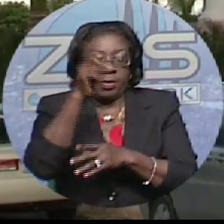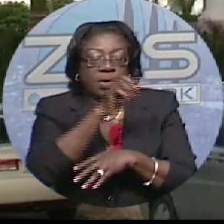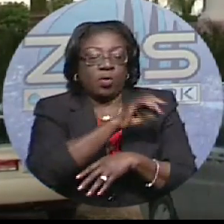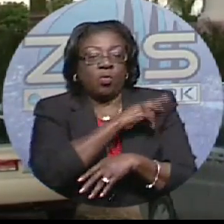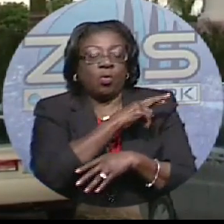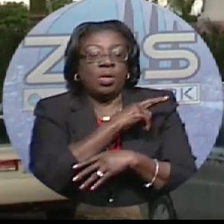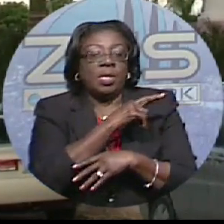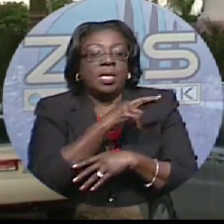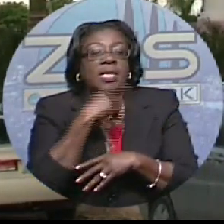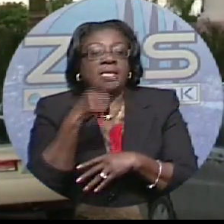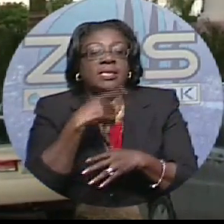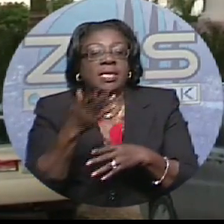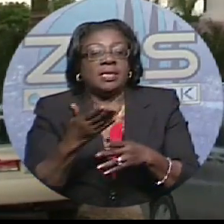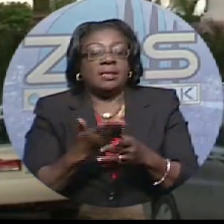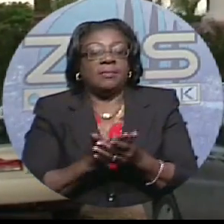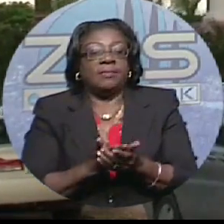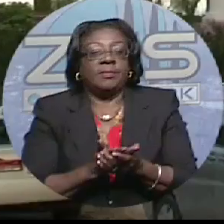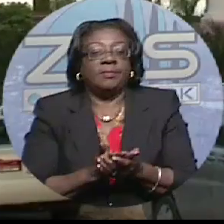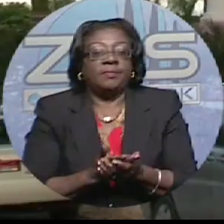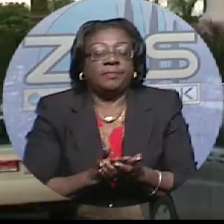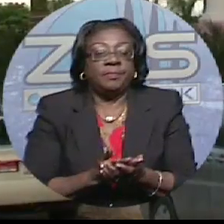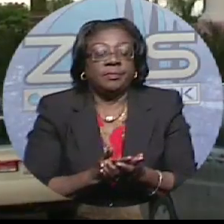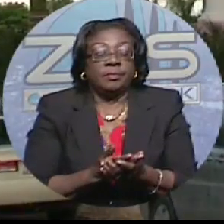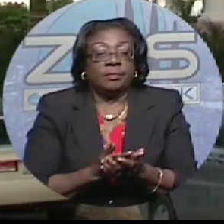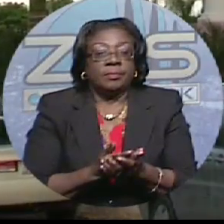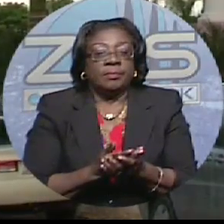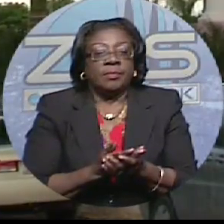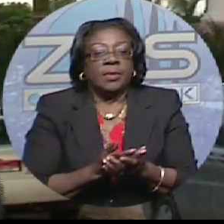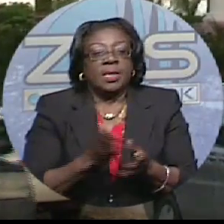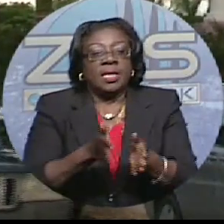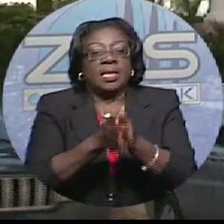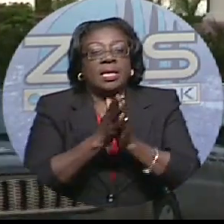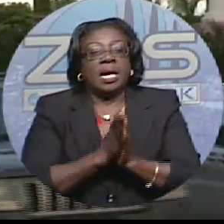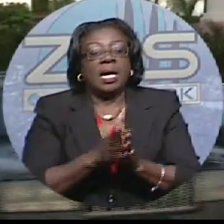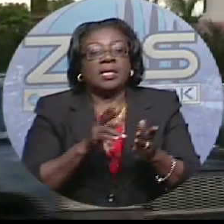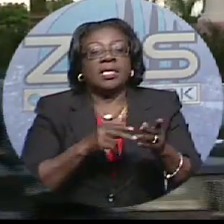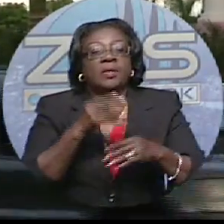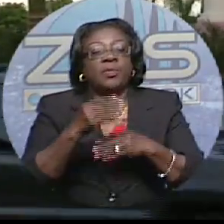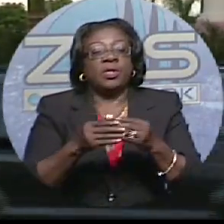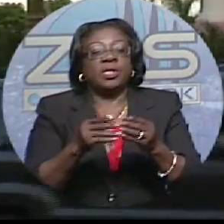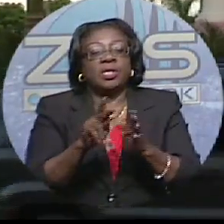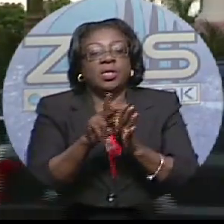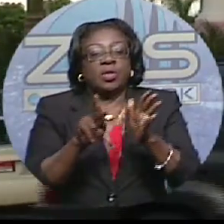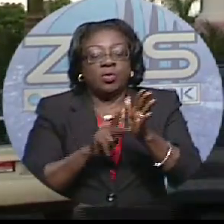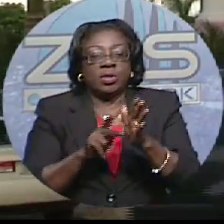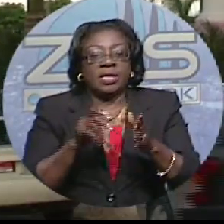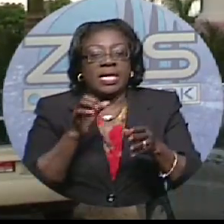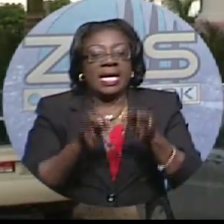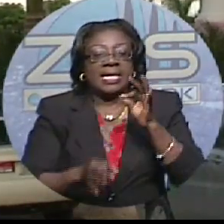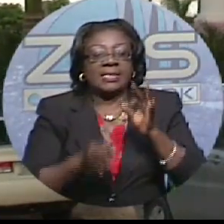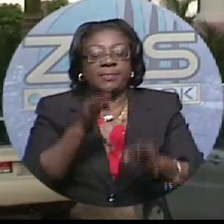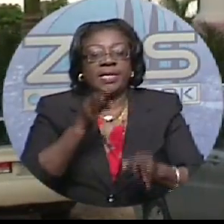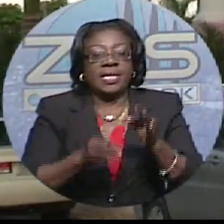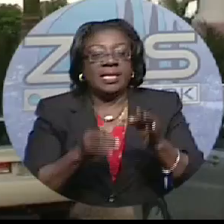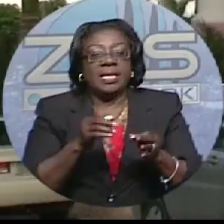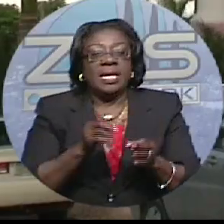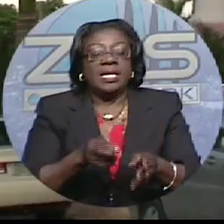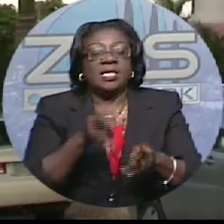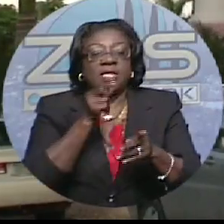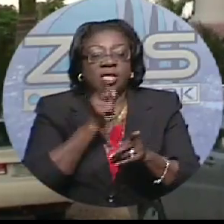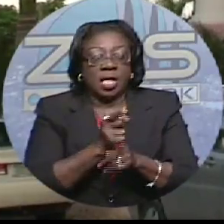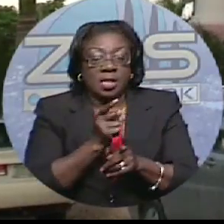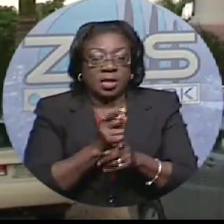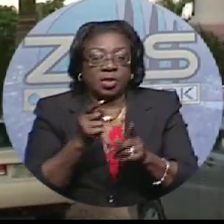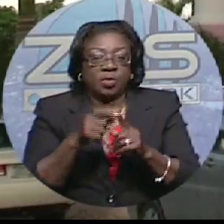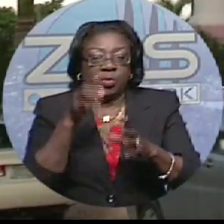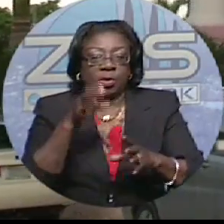also alleged ambush by prosecution. Parker then asked that the prosecution explain the allegations so that the court would